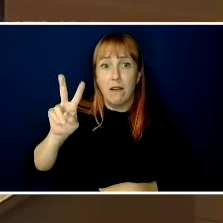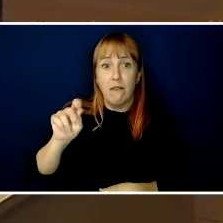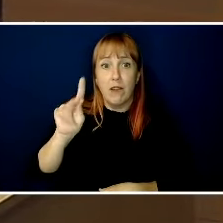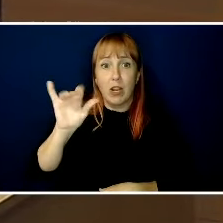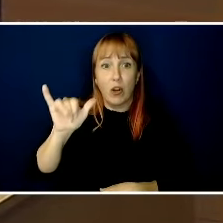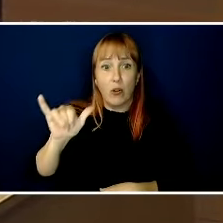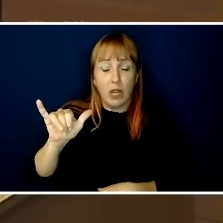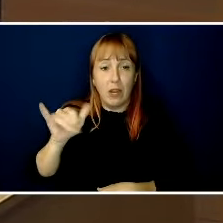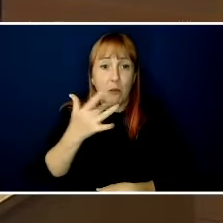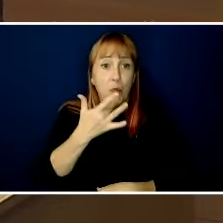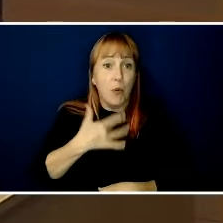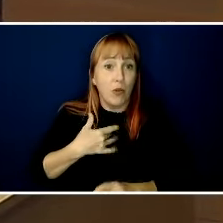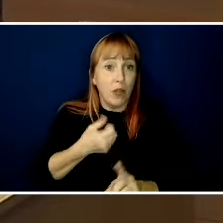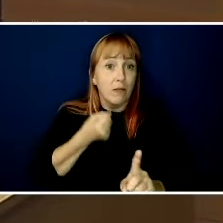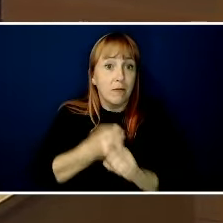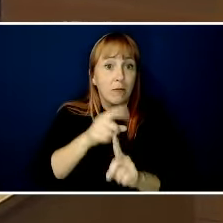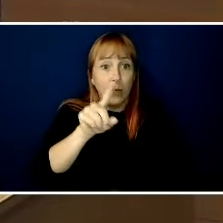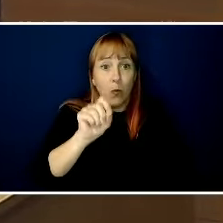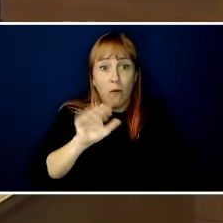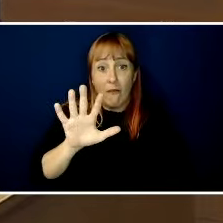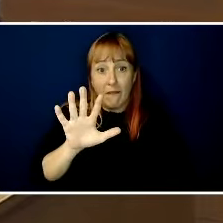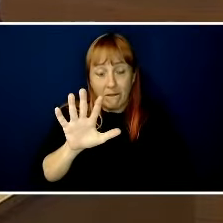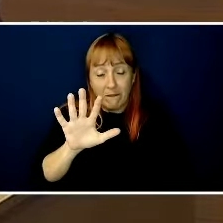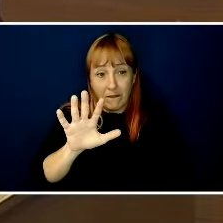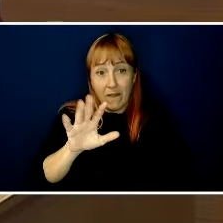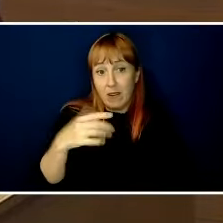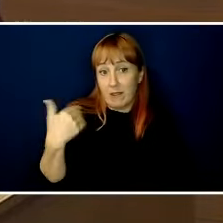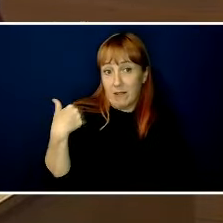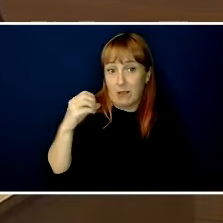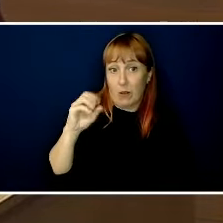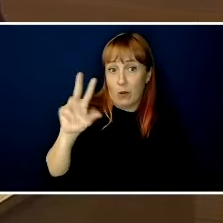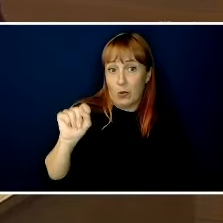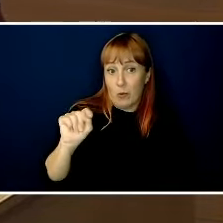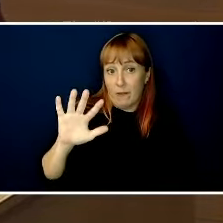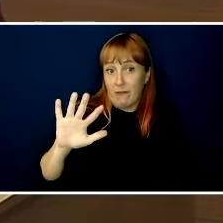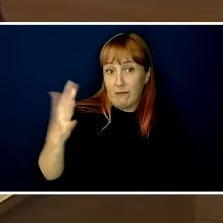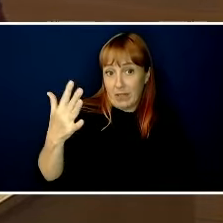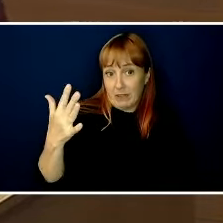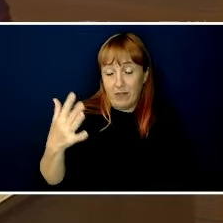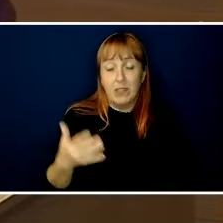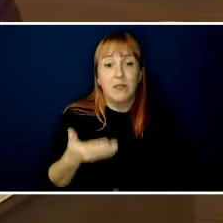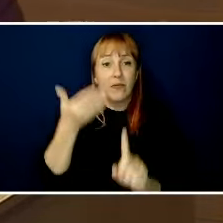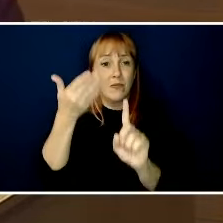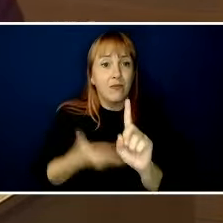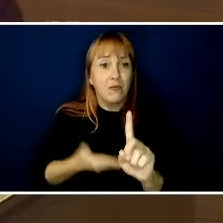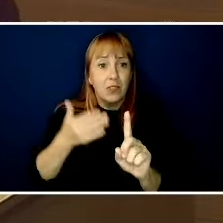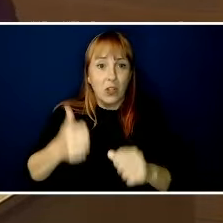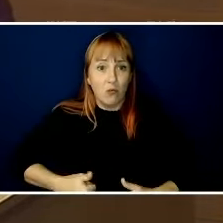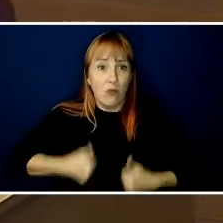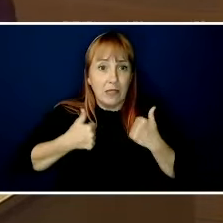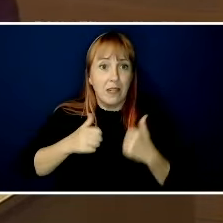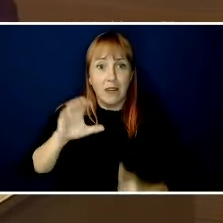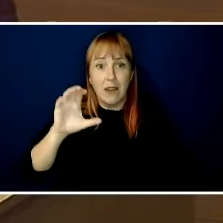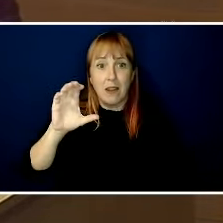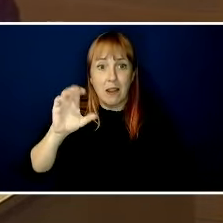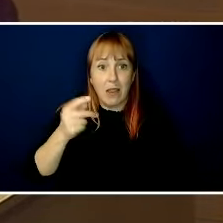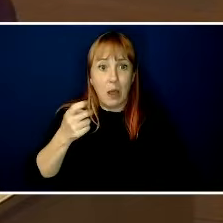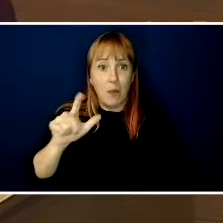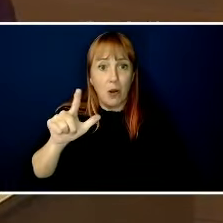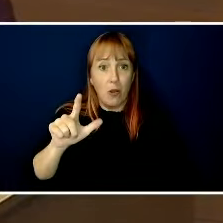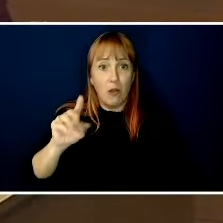105 years old on October 5th. And she has been a resident at Capitol Manor, the